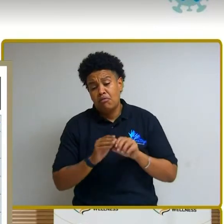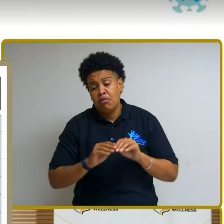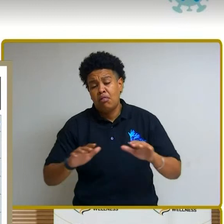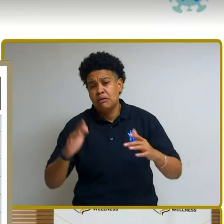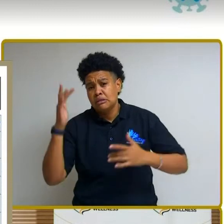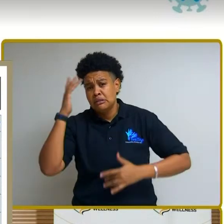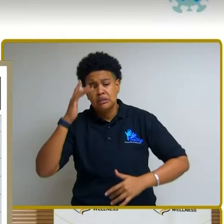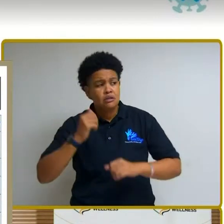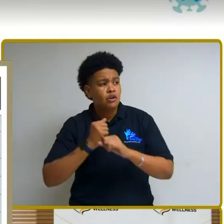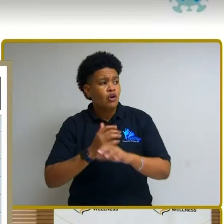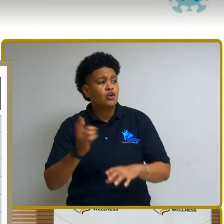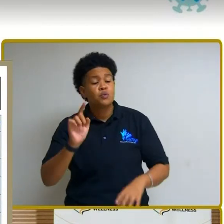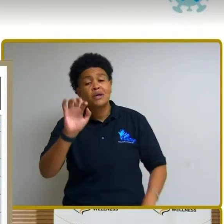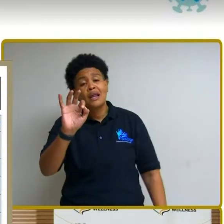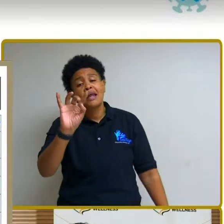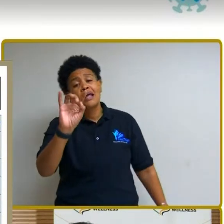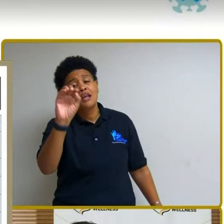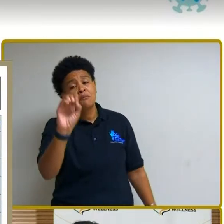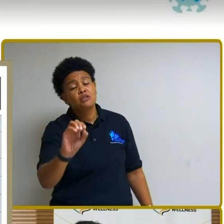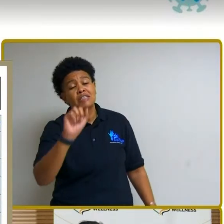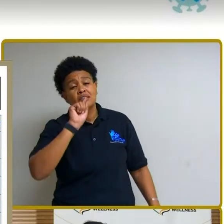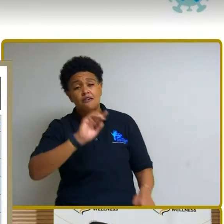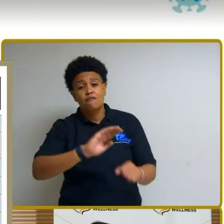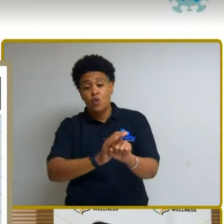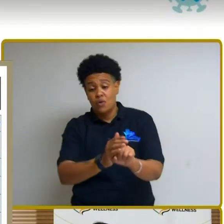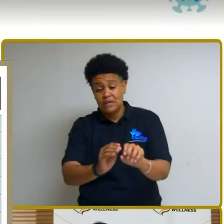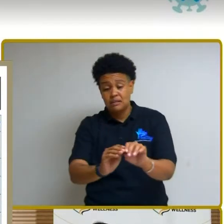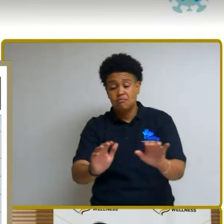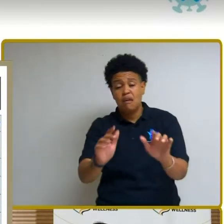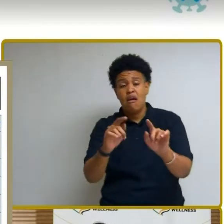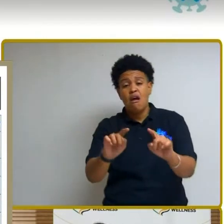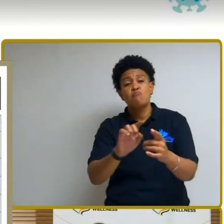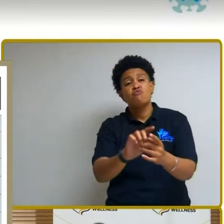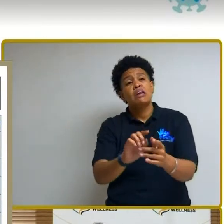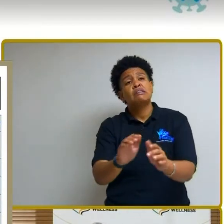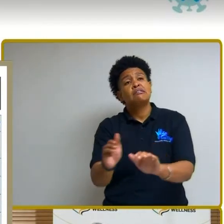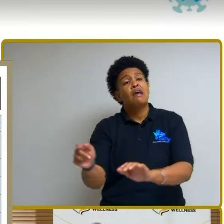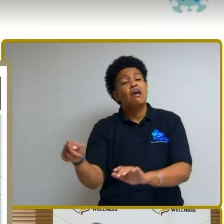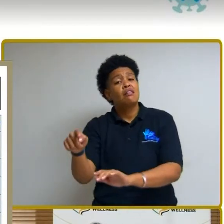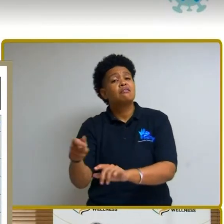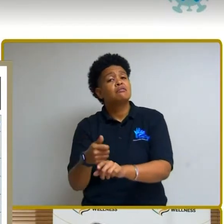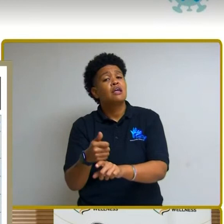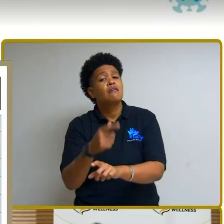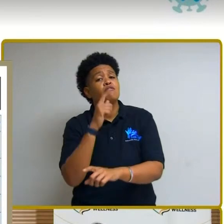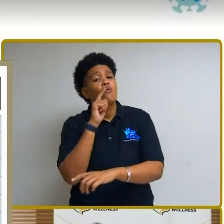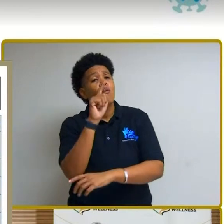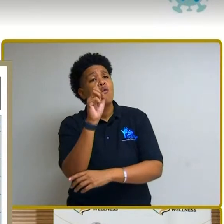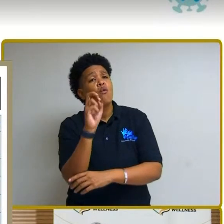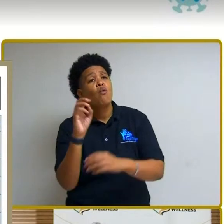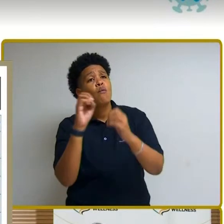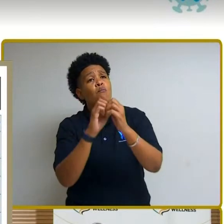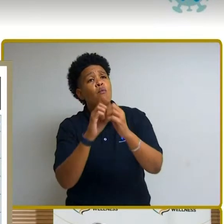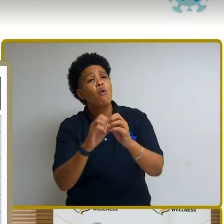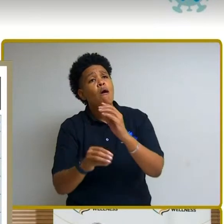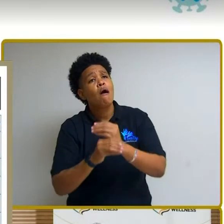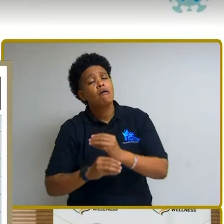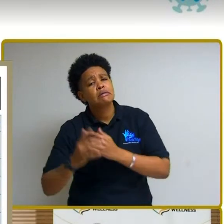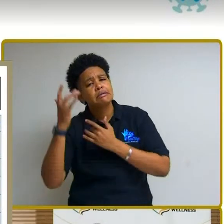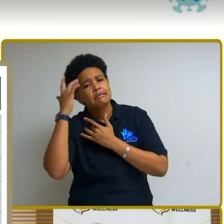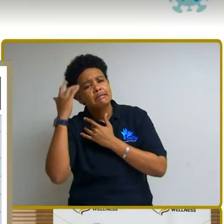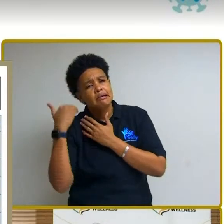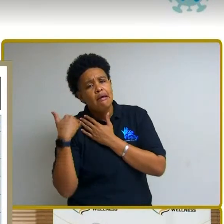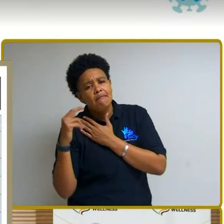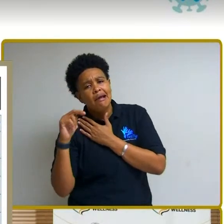this slide, where 98% of the COVID-19 related deaths had one or more comorbidity or